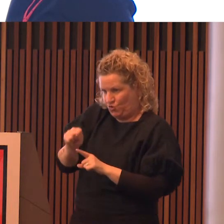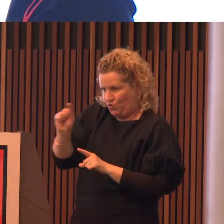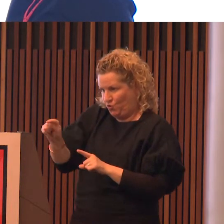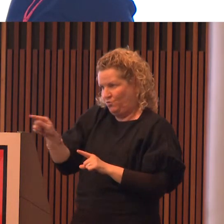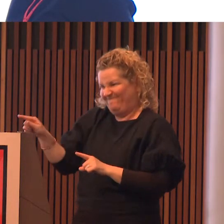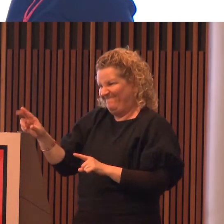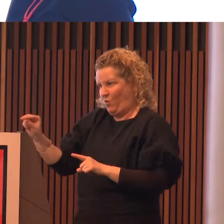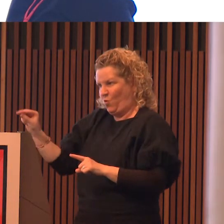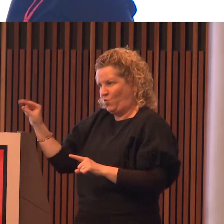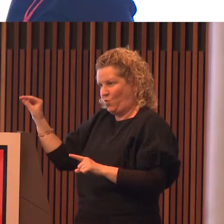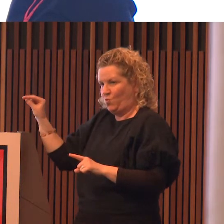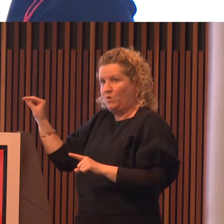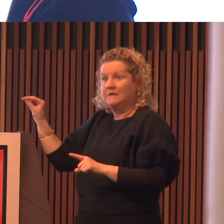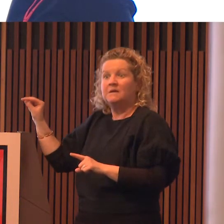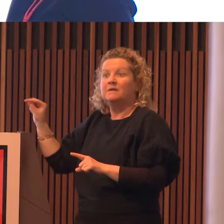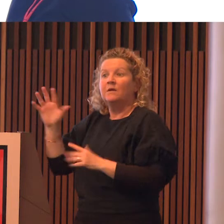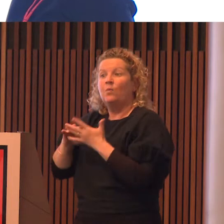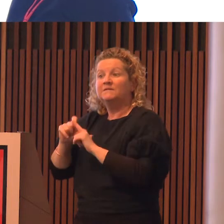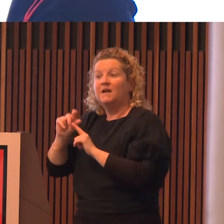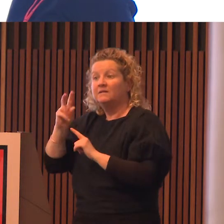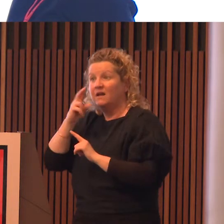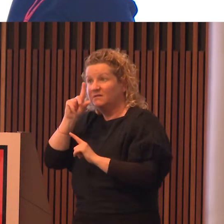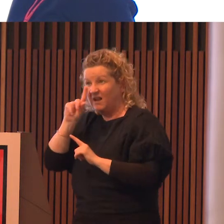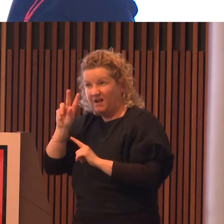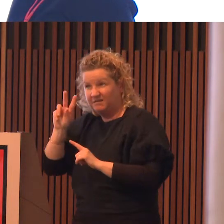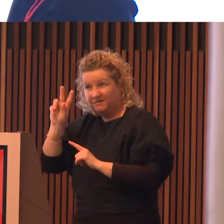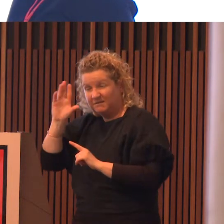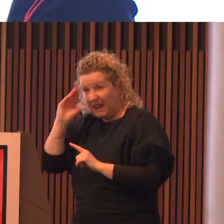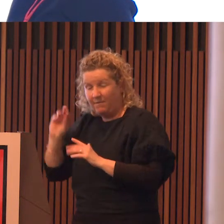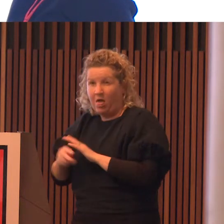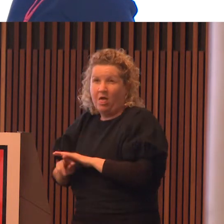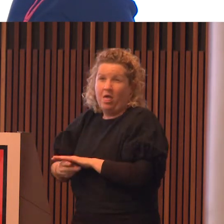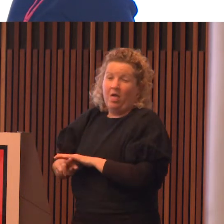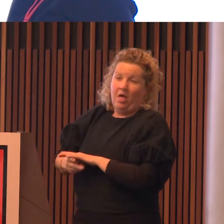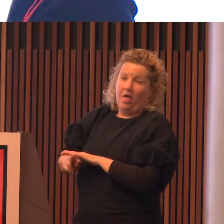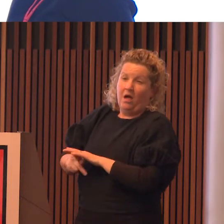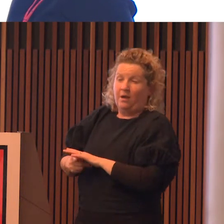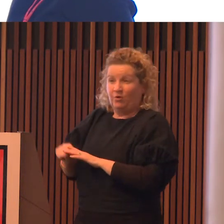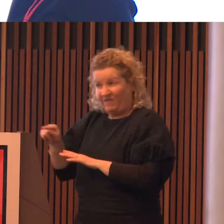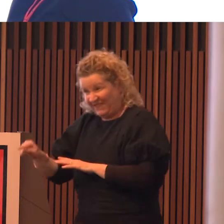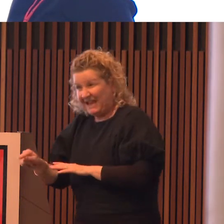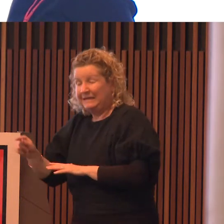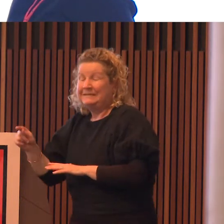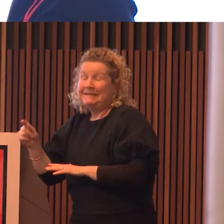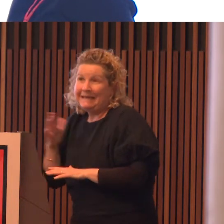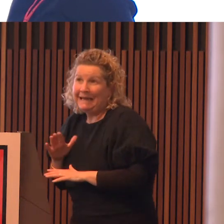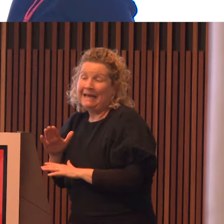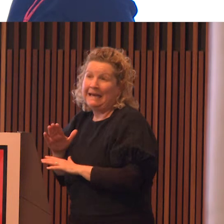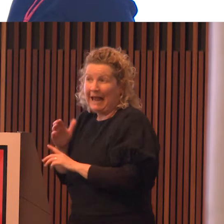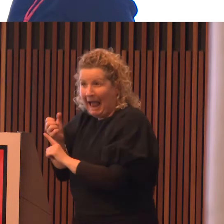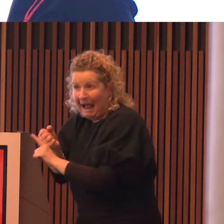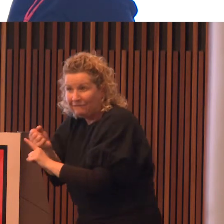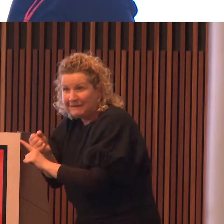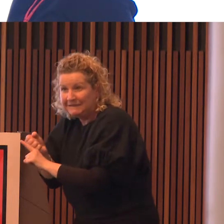because he's having to make these awful decisions about people who are in serious need. People don't come